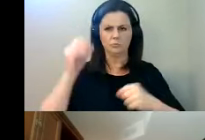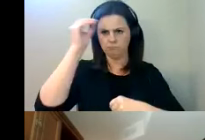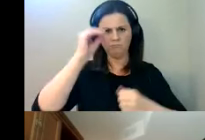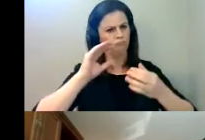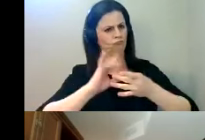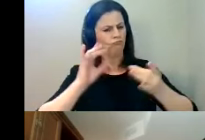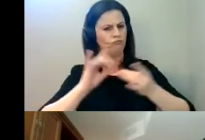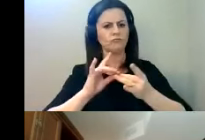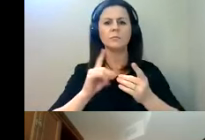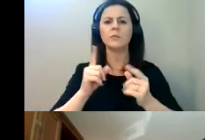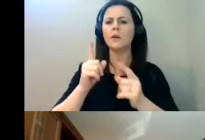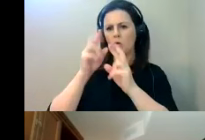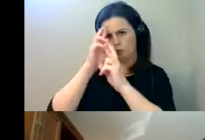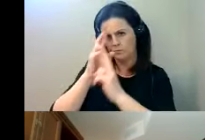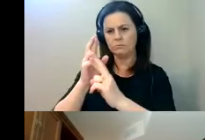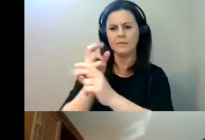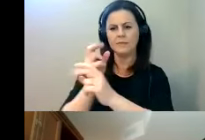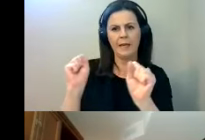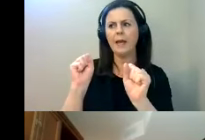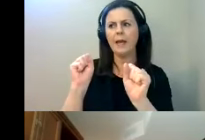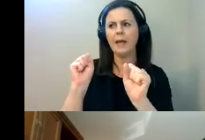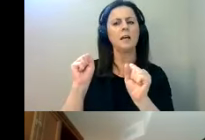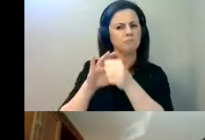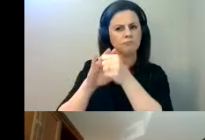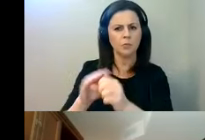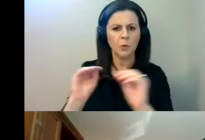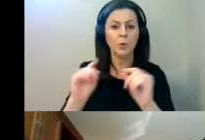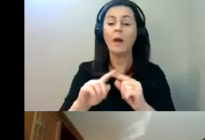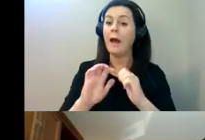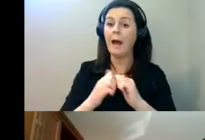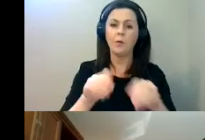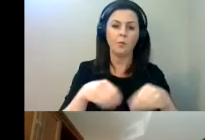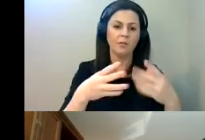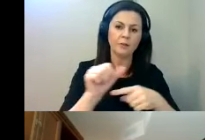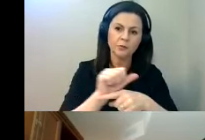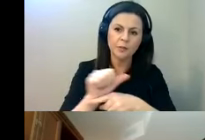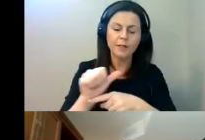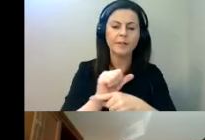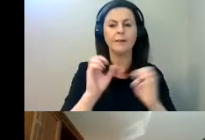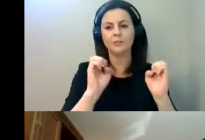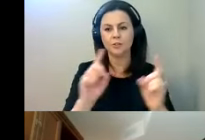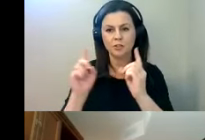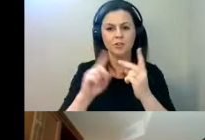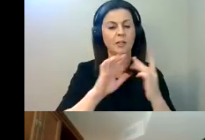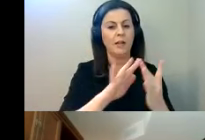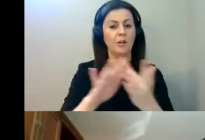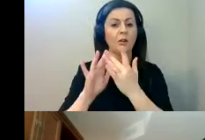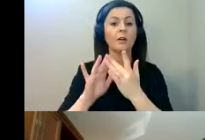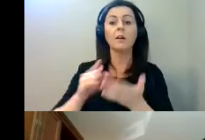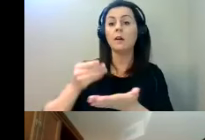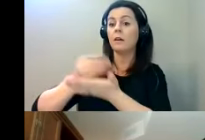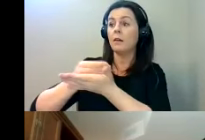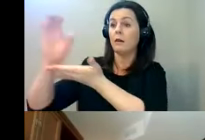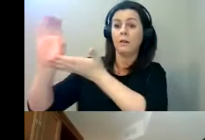through coordinating of services, training and education and outreach. We are funded through the Ministry of Seniors and